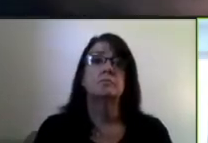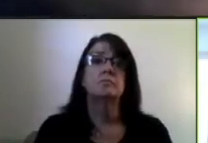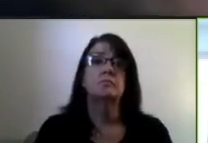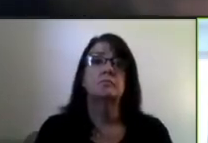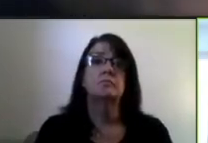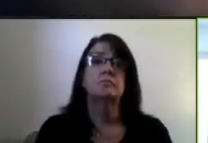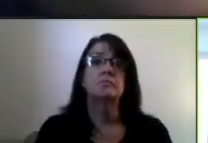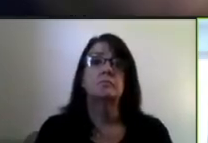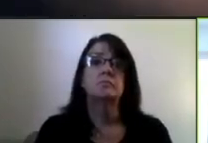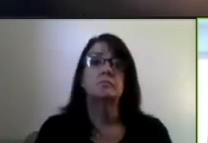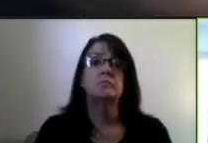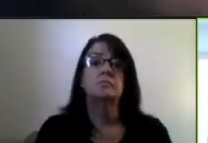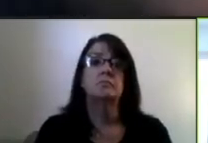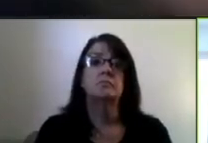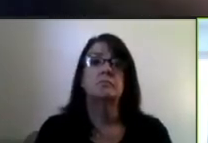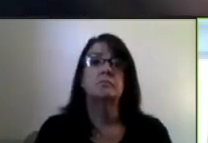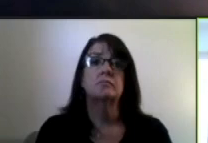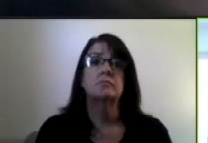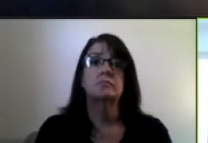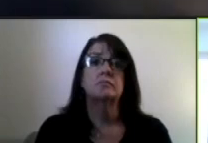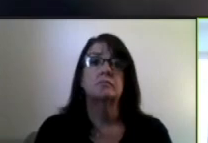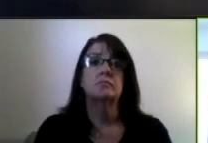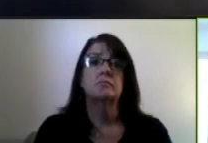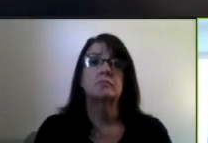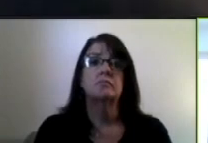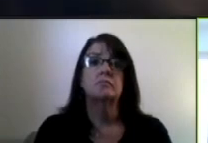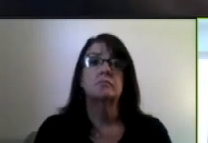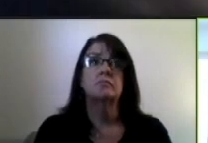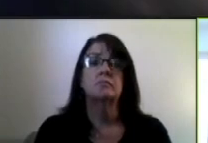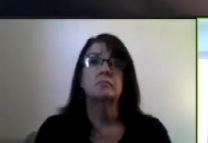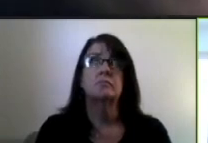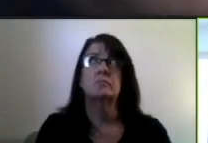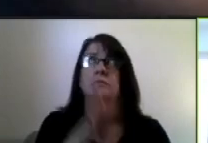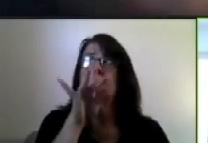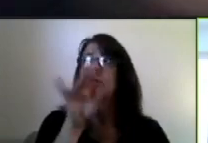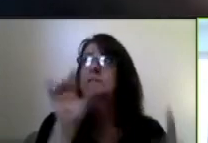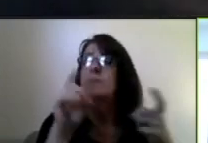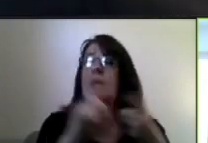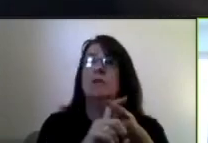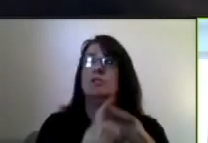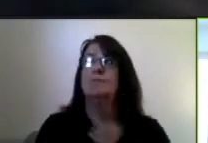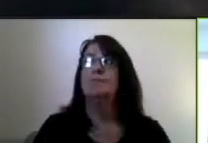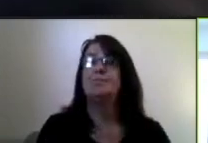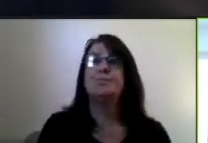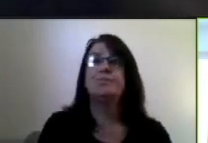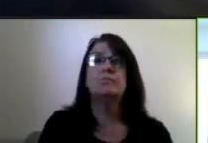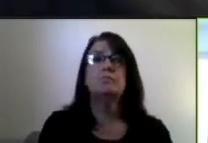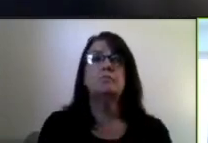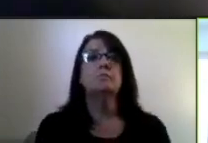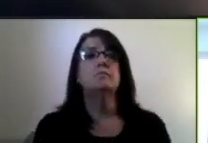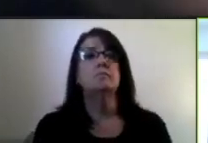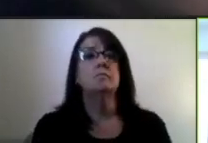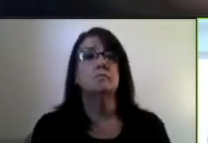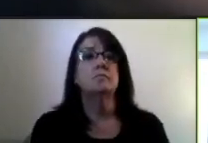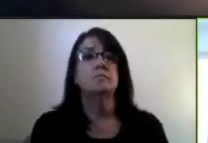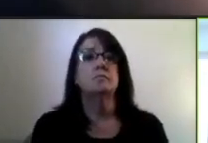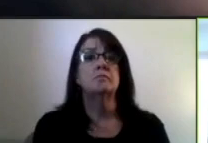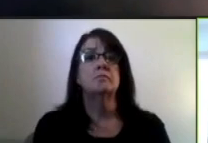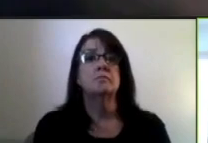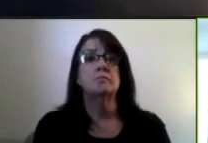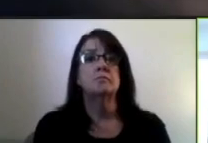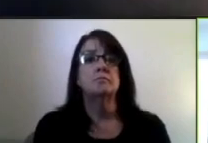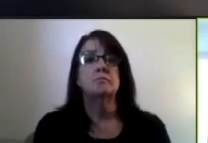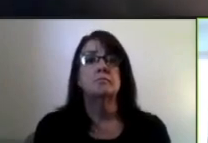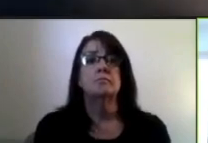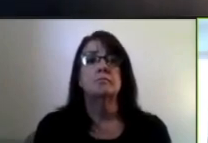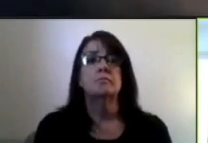sin fines de lucro y la ciudad de Detroit teníamos un plan para apoyar el censo, pero nuestro plan pues se vino abajo con